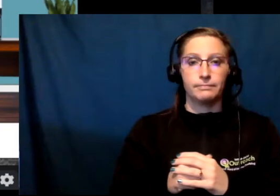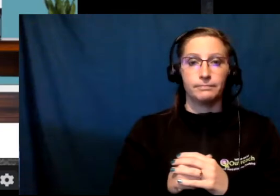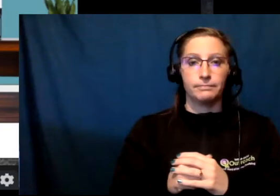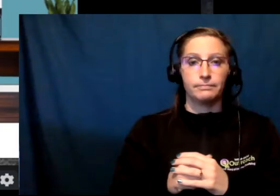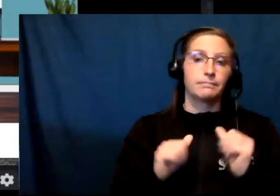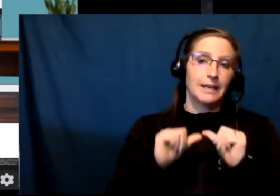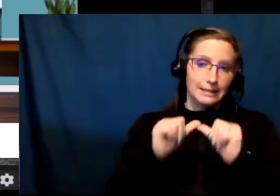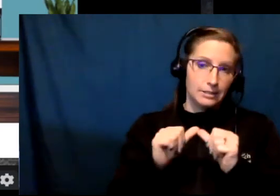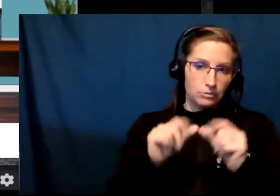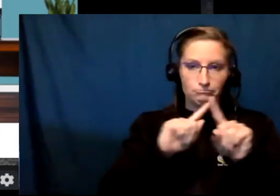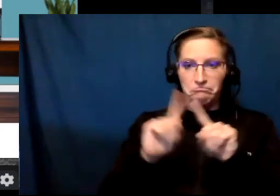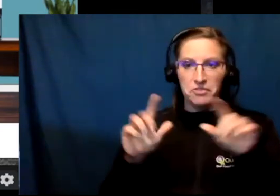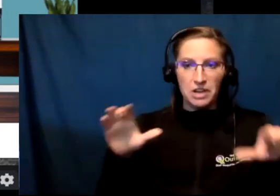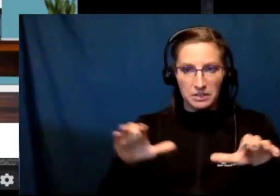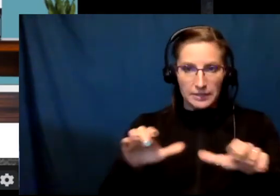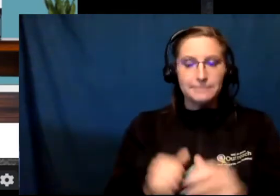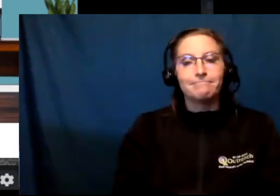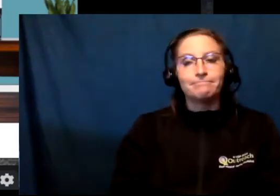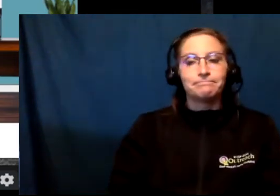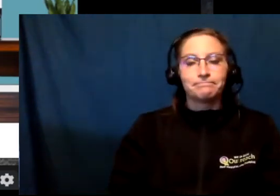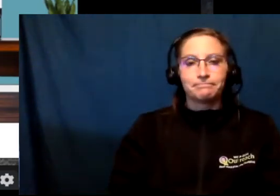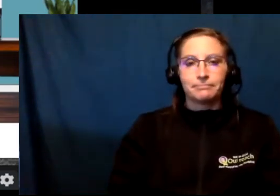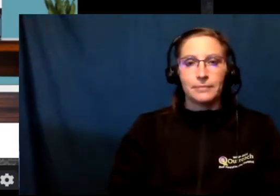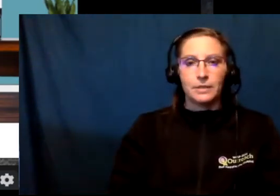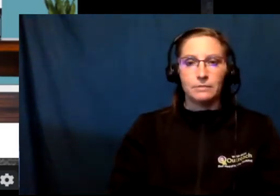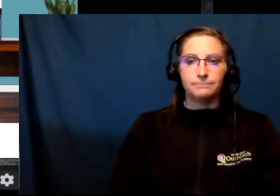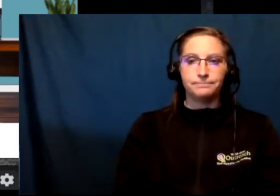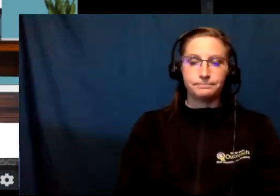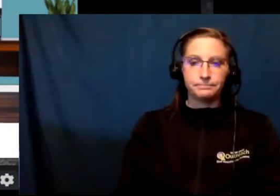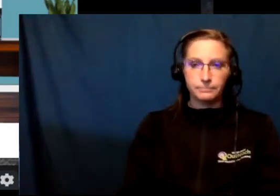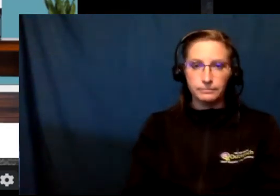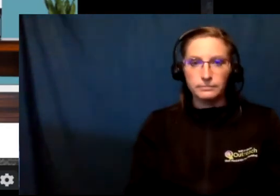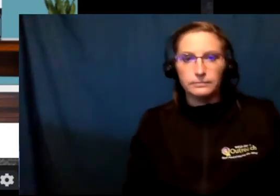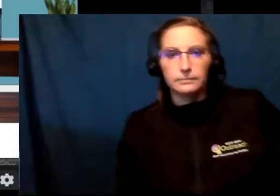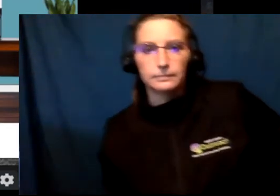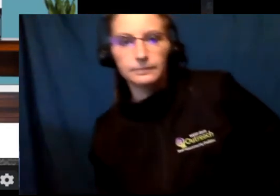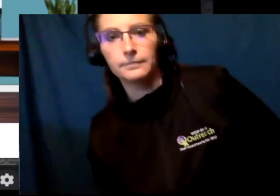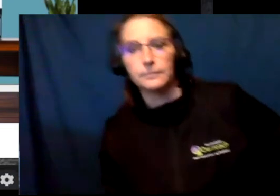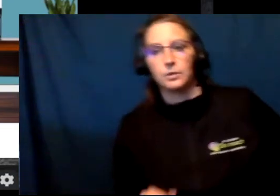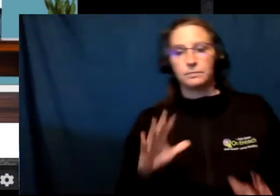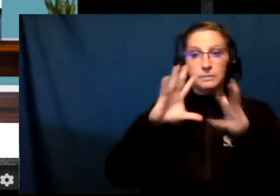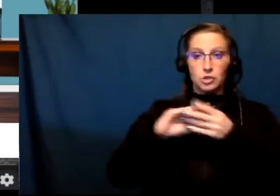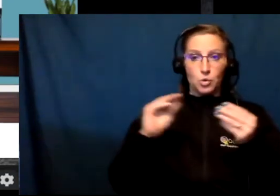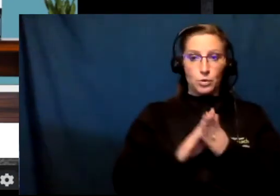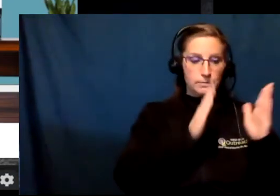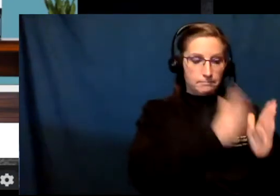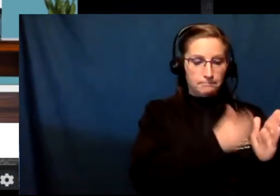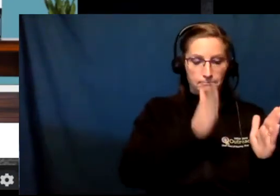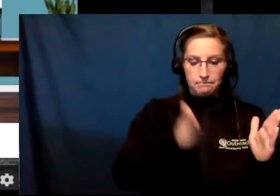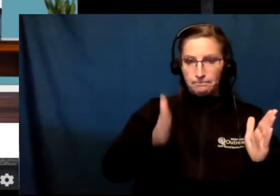continue with our activities. So for this activity, sequencing the story,